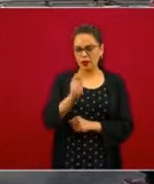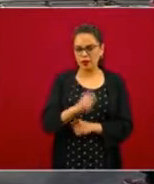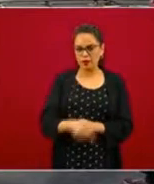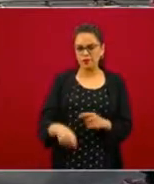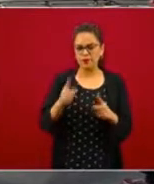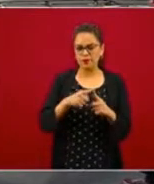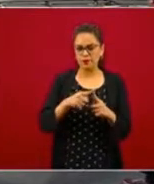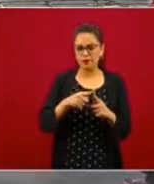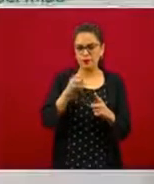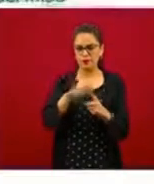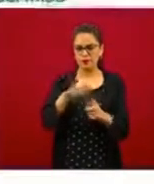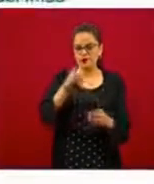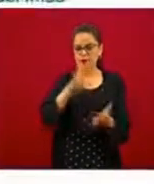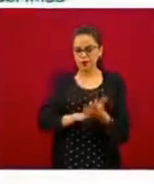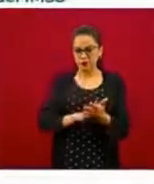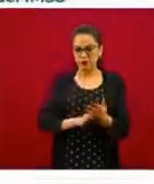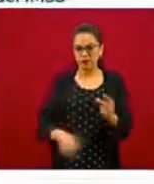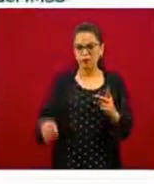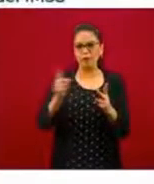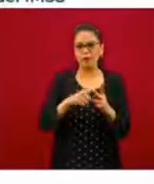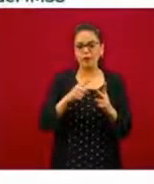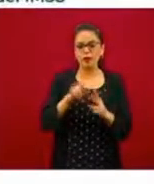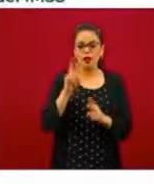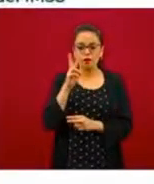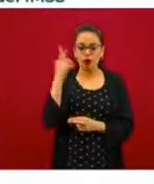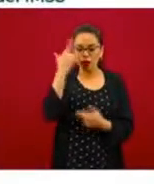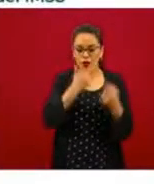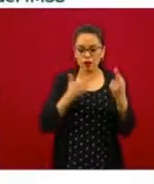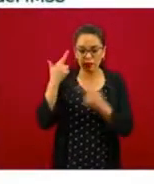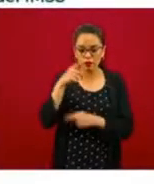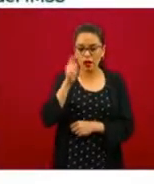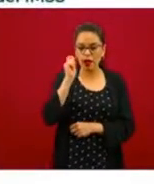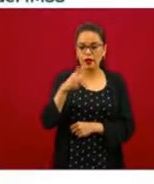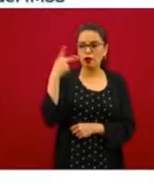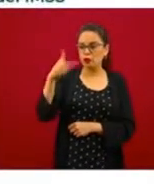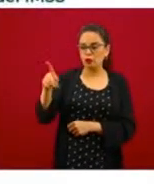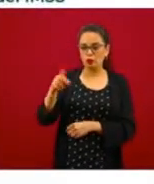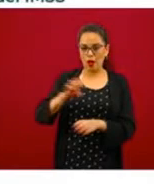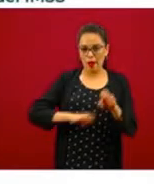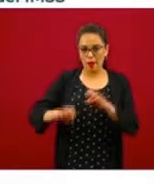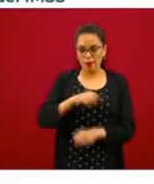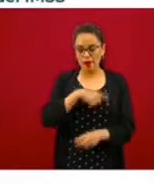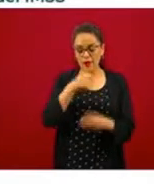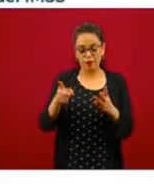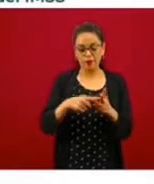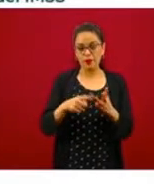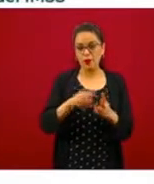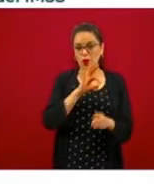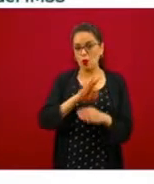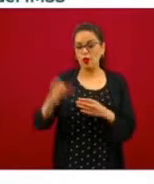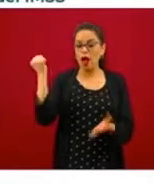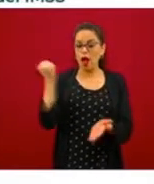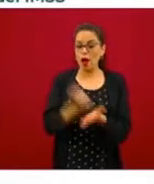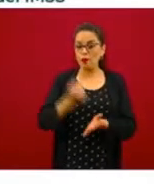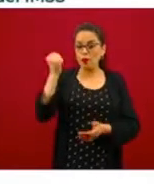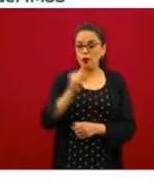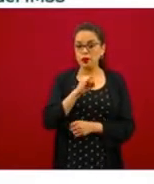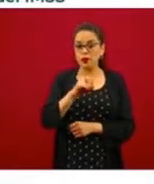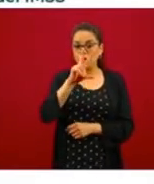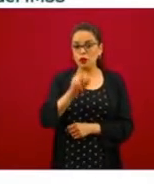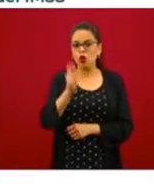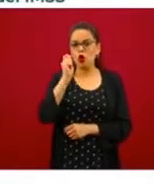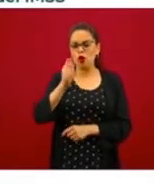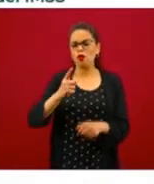la autovalidación de las registration, propias auto empresas validation by y each la company, and the aprobación o la approval validación or por parte del validation by Seguro the Social. Social Es